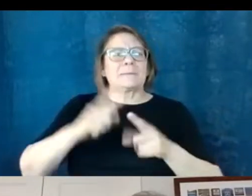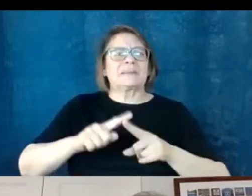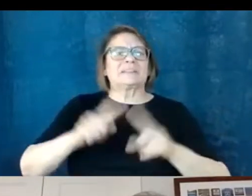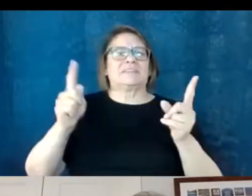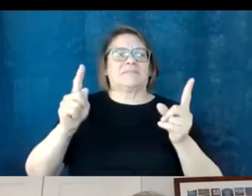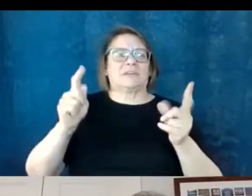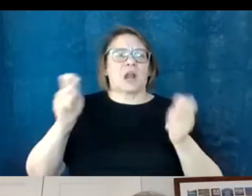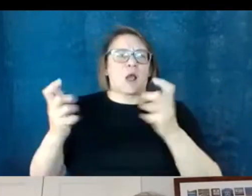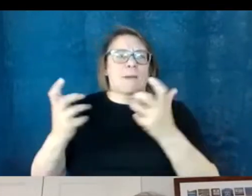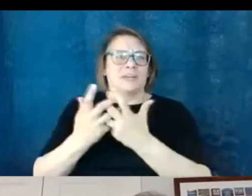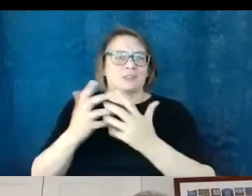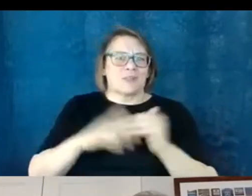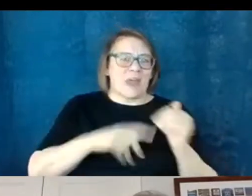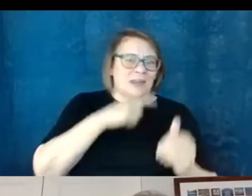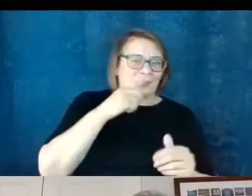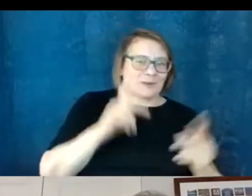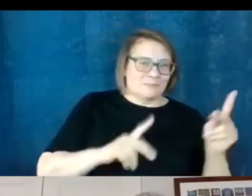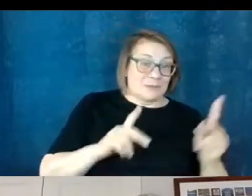than hearing people.